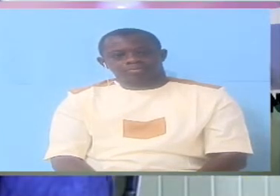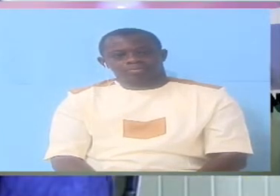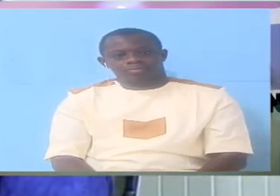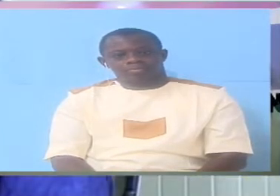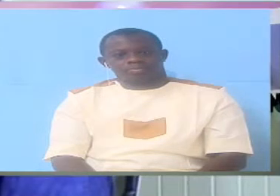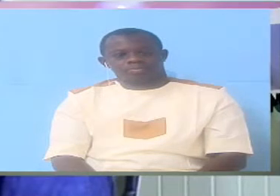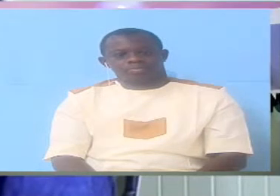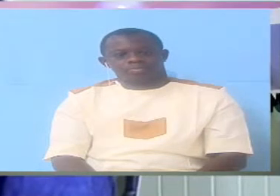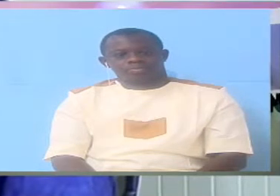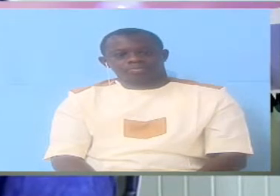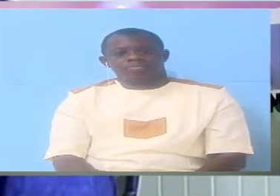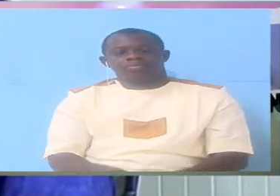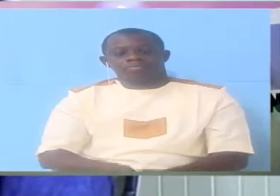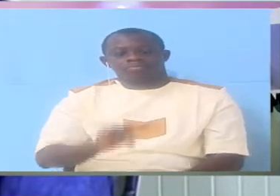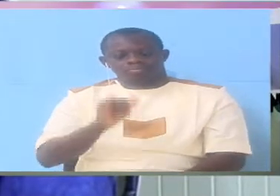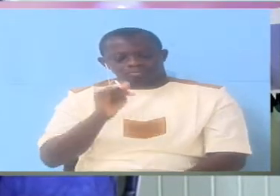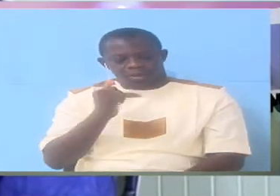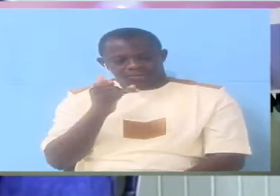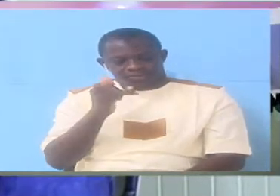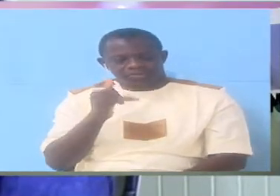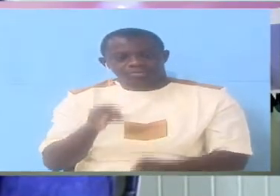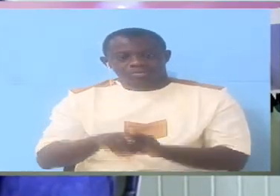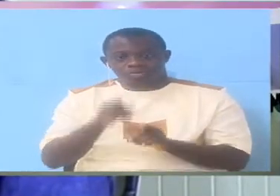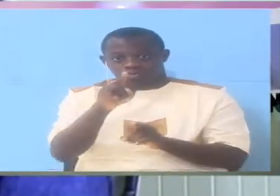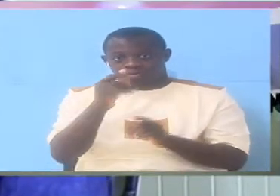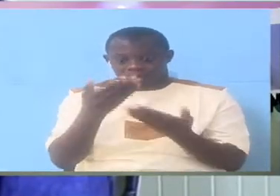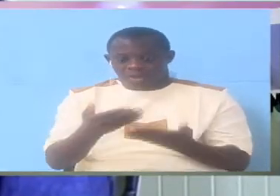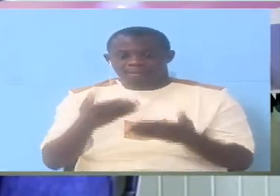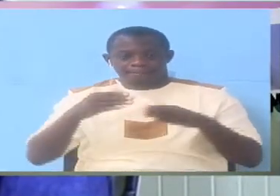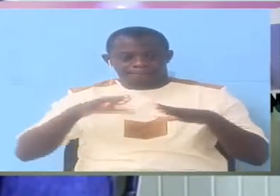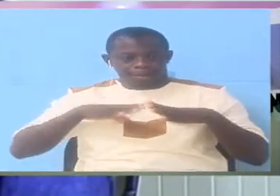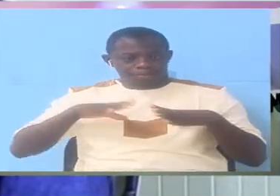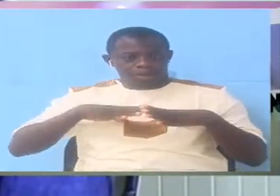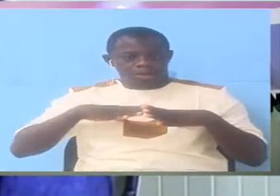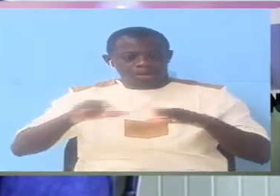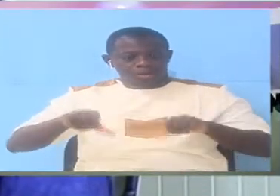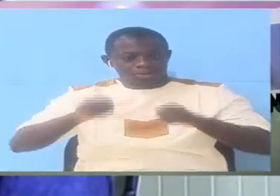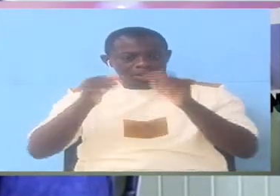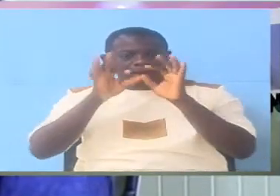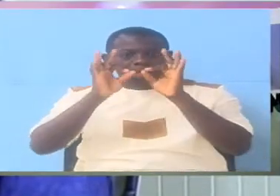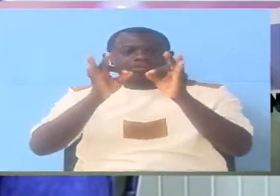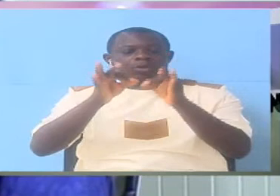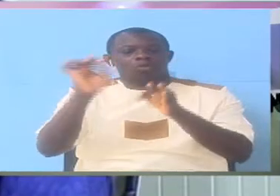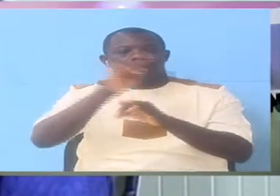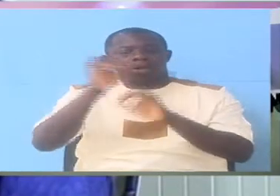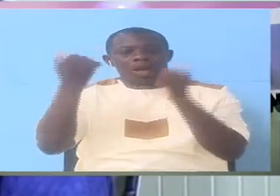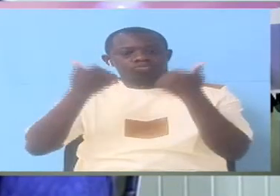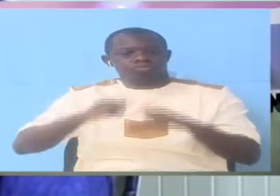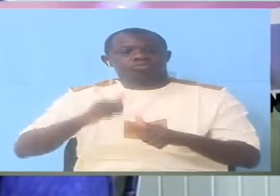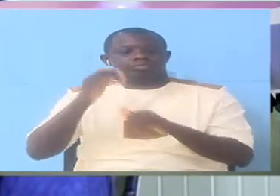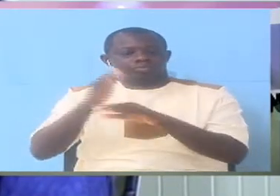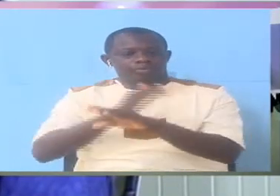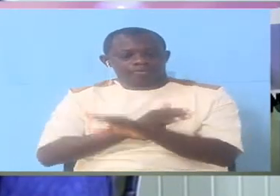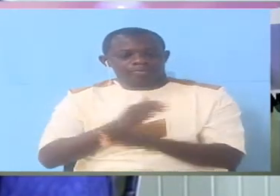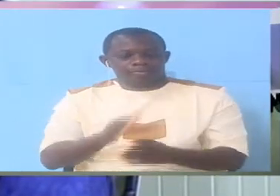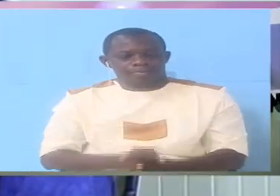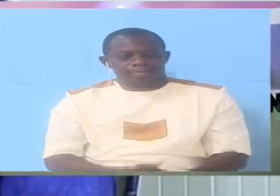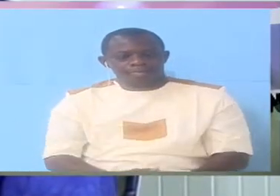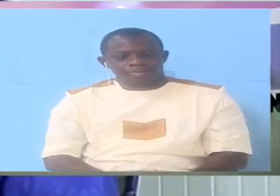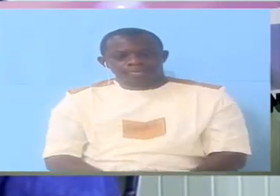nyalti. Are you prepared to testify now? Silang iba e parere na bang purka damuda pur yela sedandiro